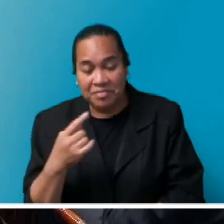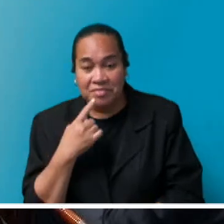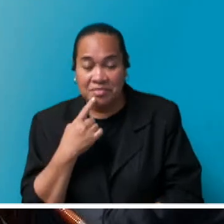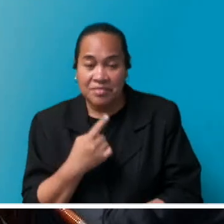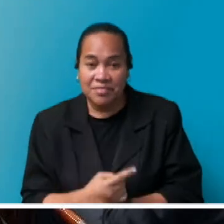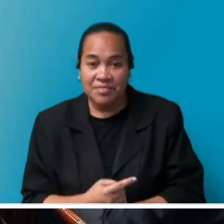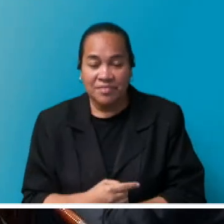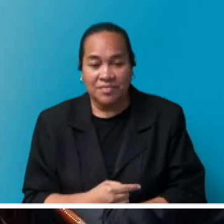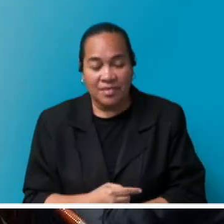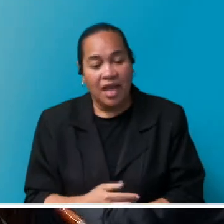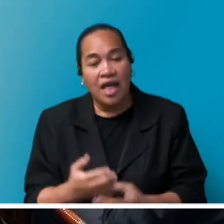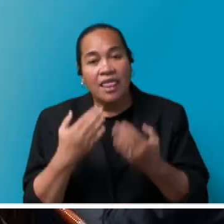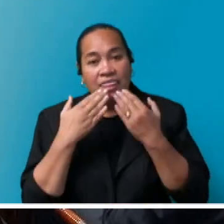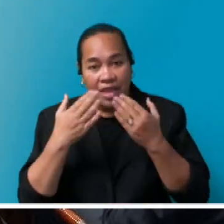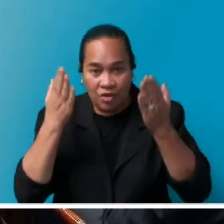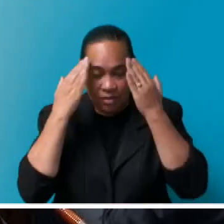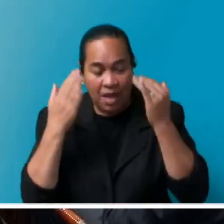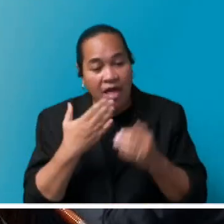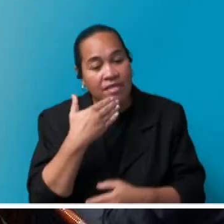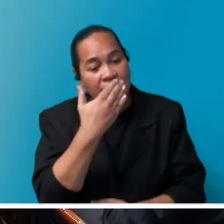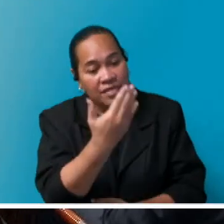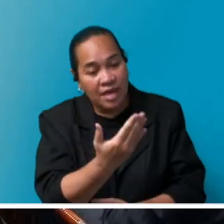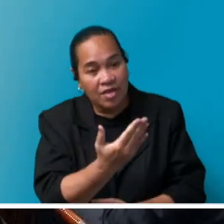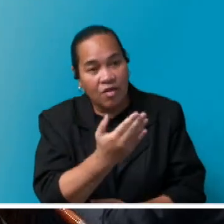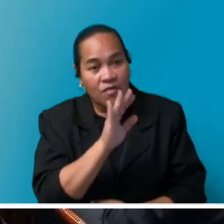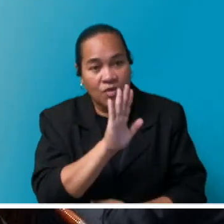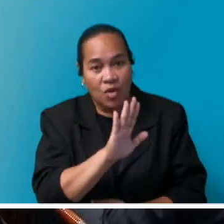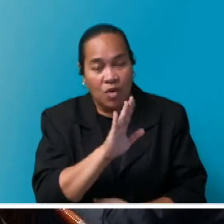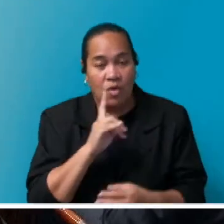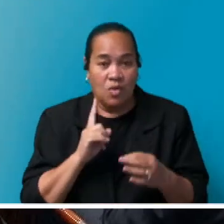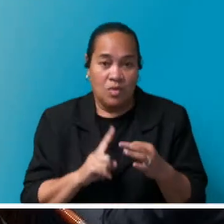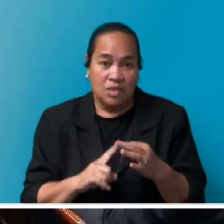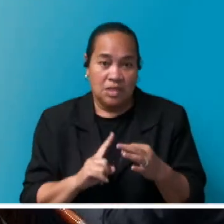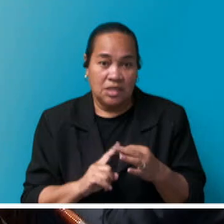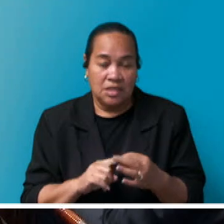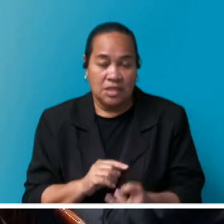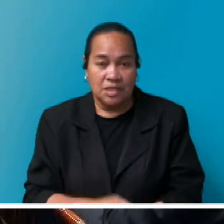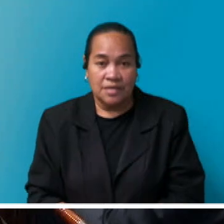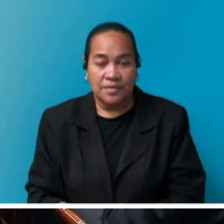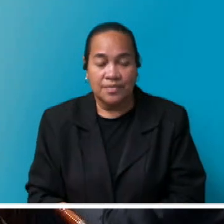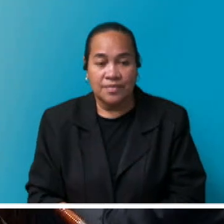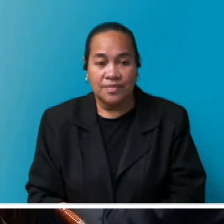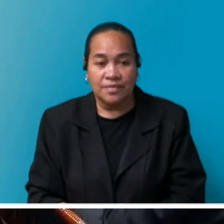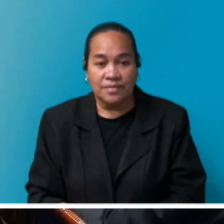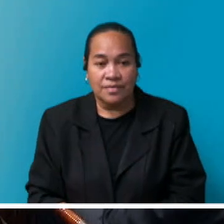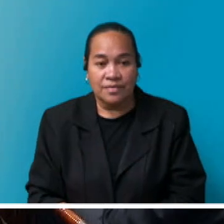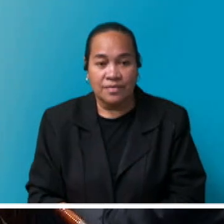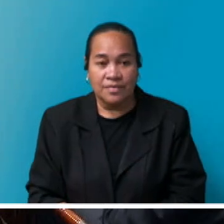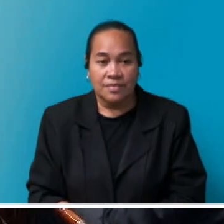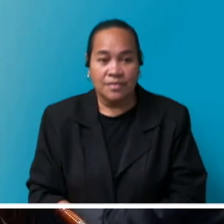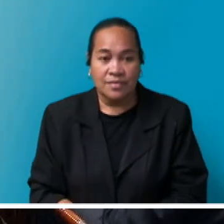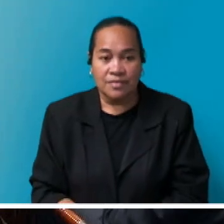Thank you, Mr. Speaker, sir. I thank the honourable member for the question. I just wanted to